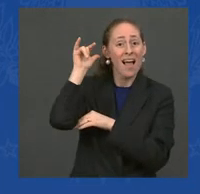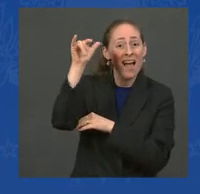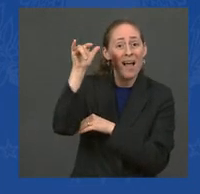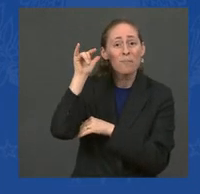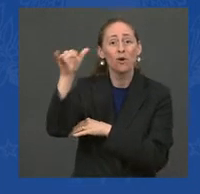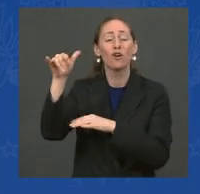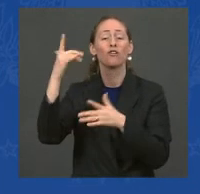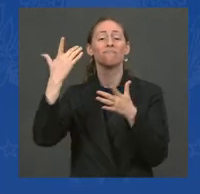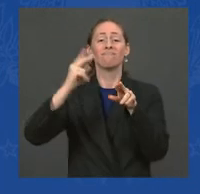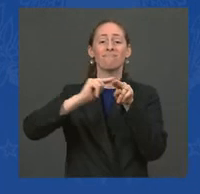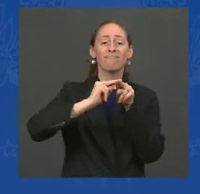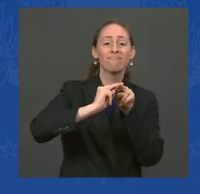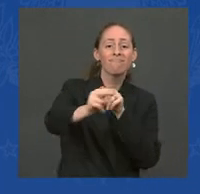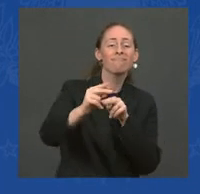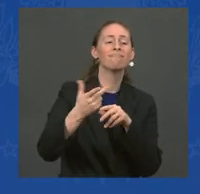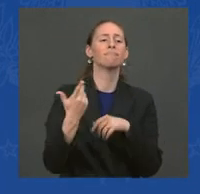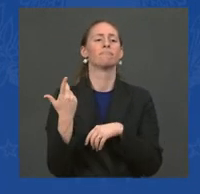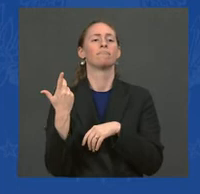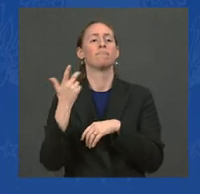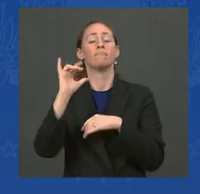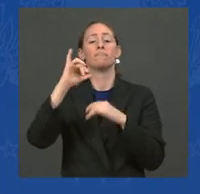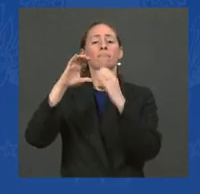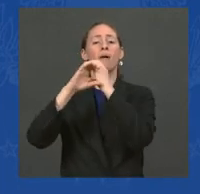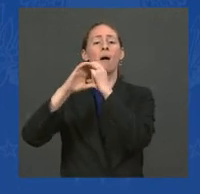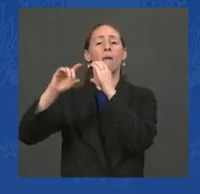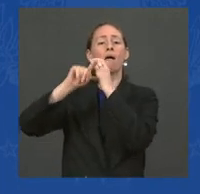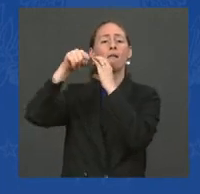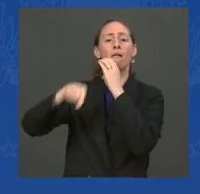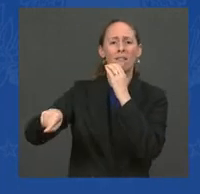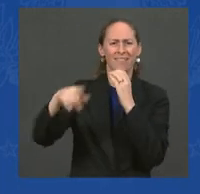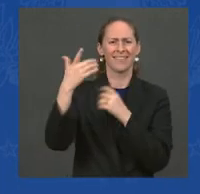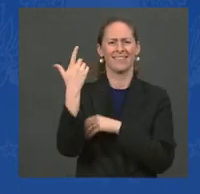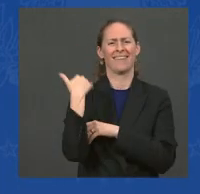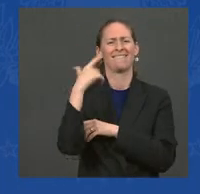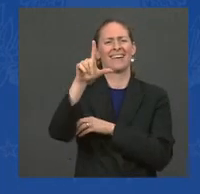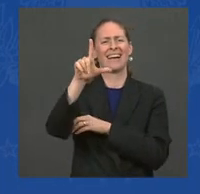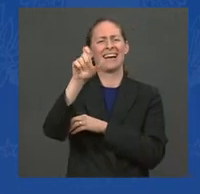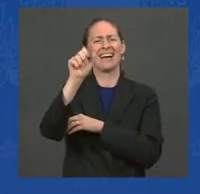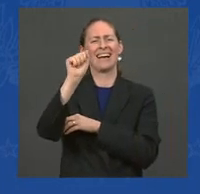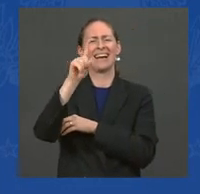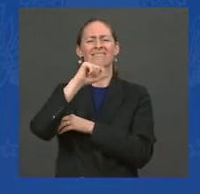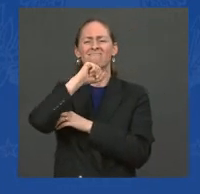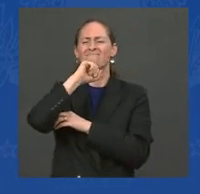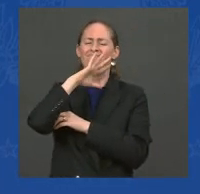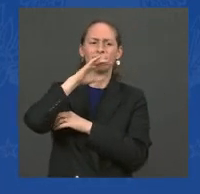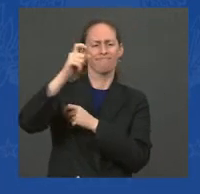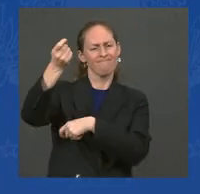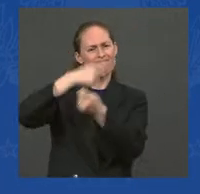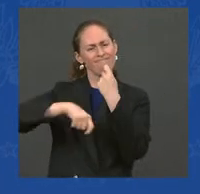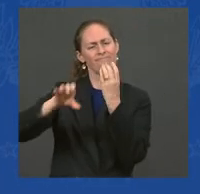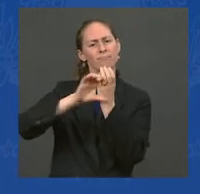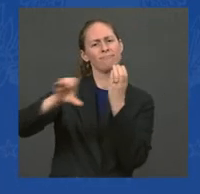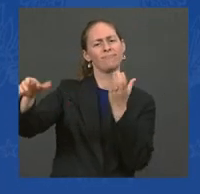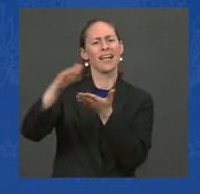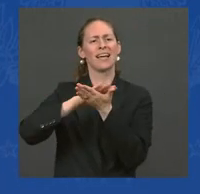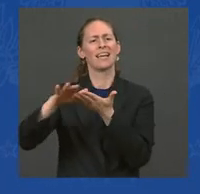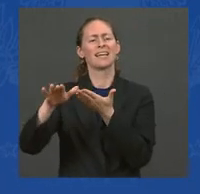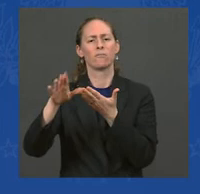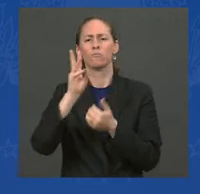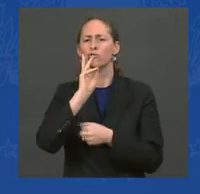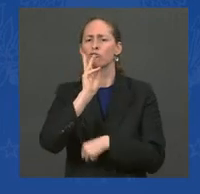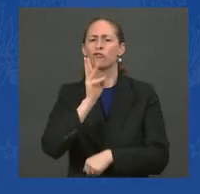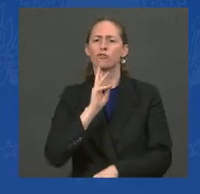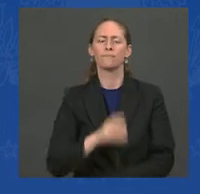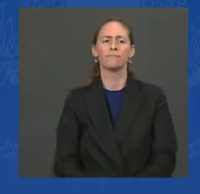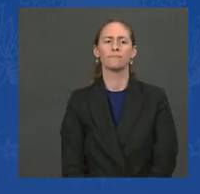replace lead water pipes, which are poisoning our children and families. It's ridiculous. Build a modern